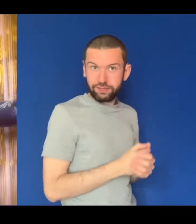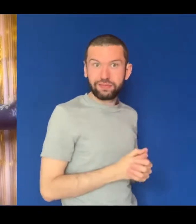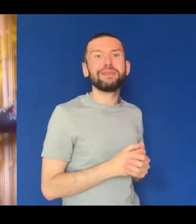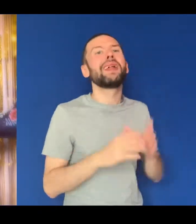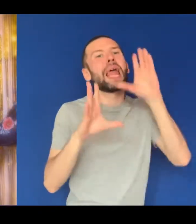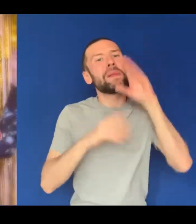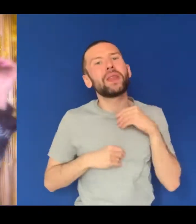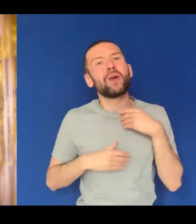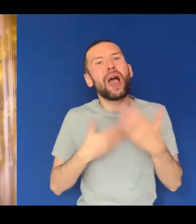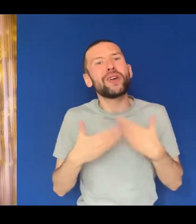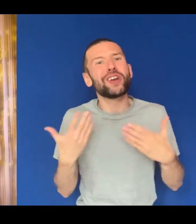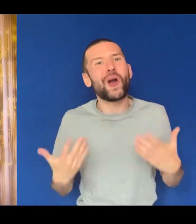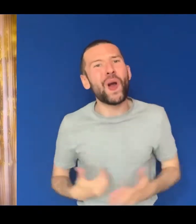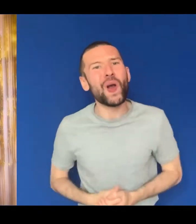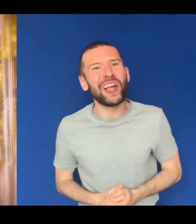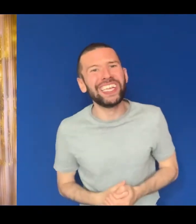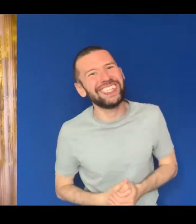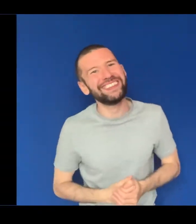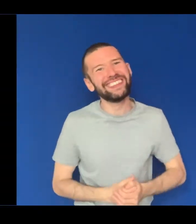me know how it goes.